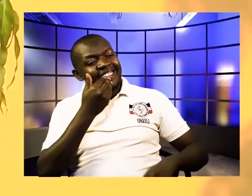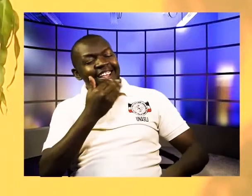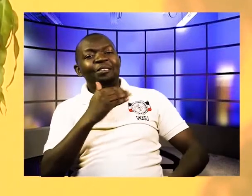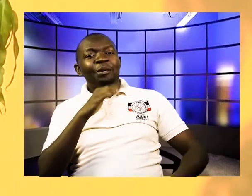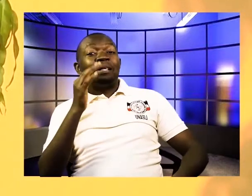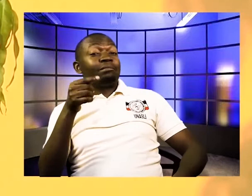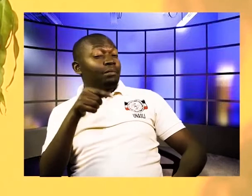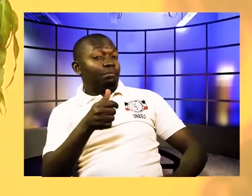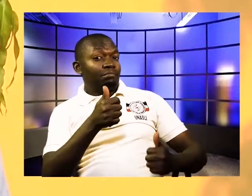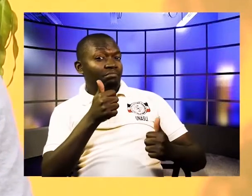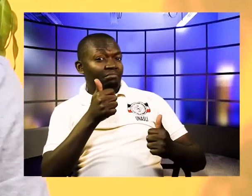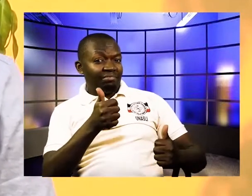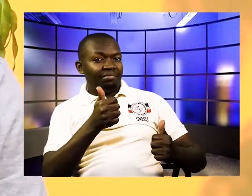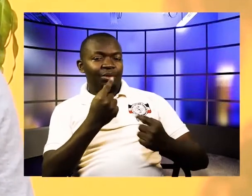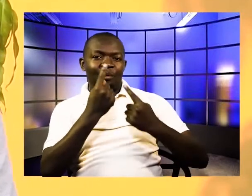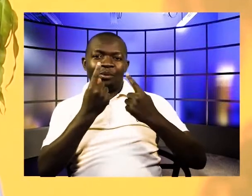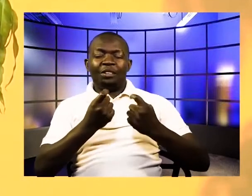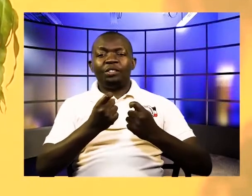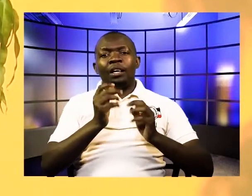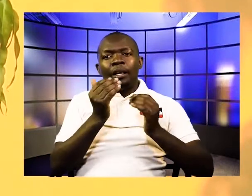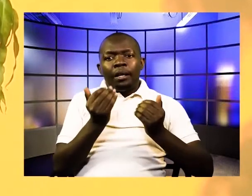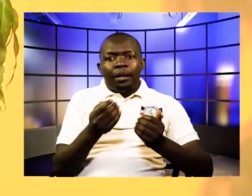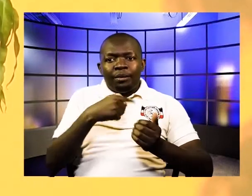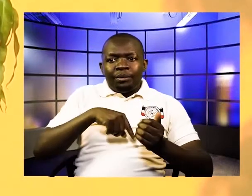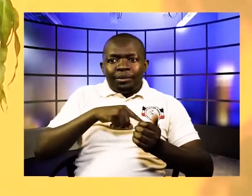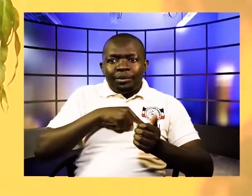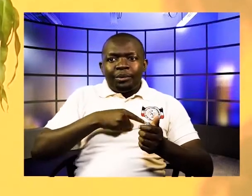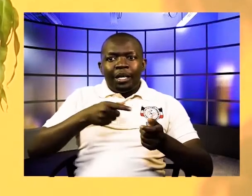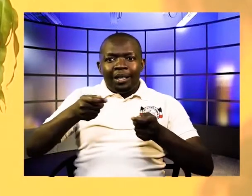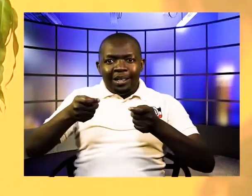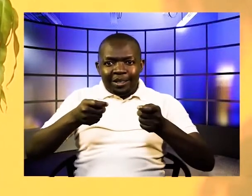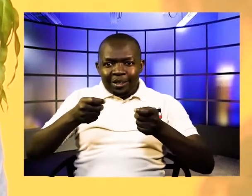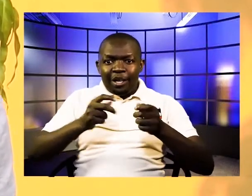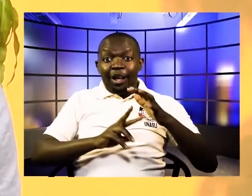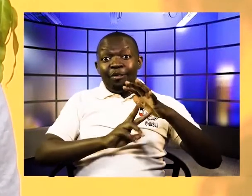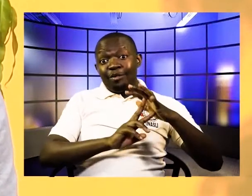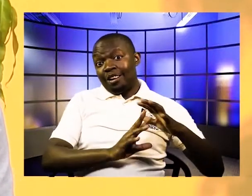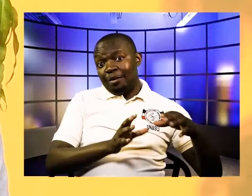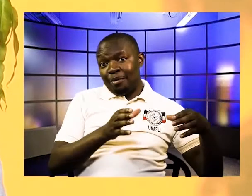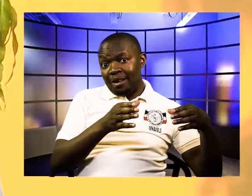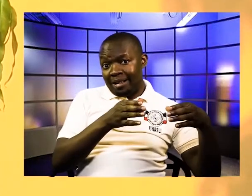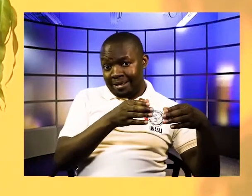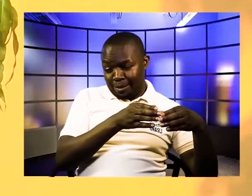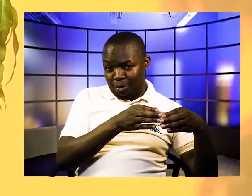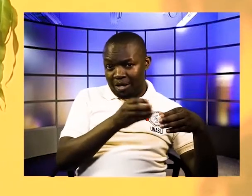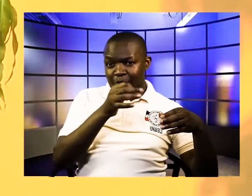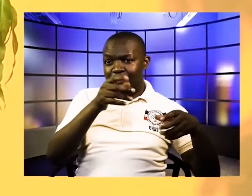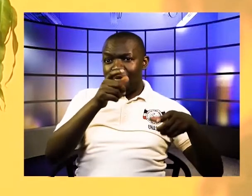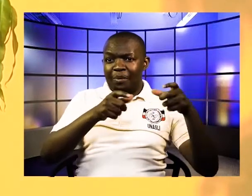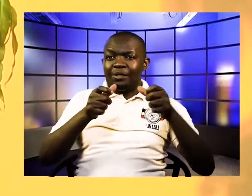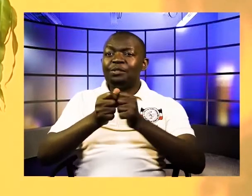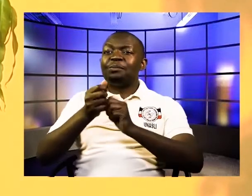quite a good question. Now that we are handling a vulnerable category of persons